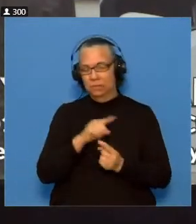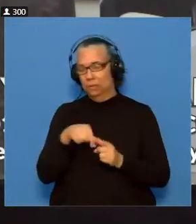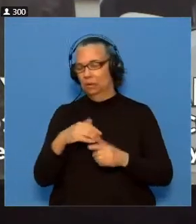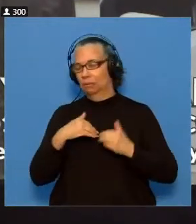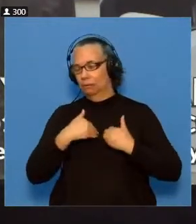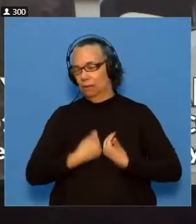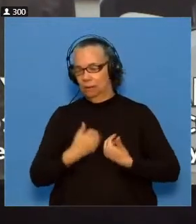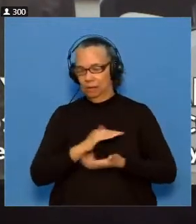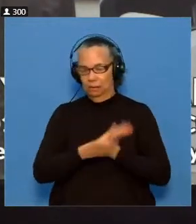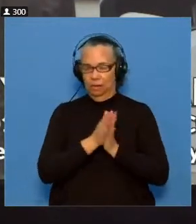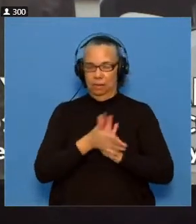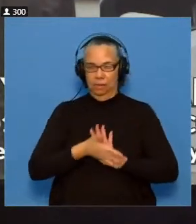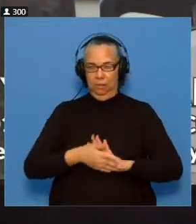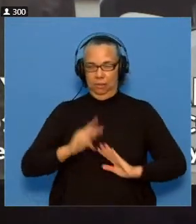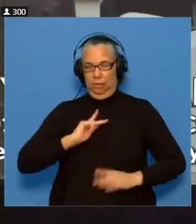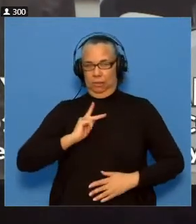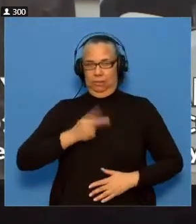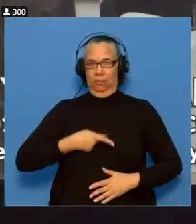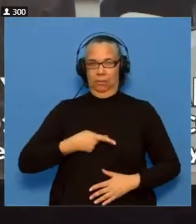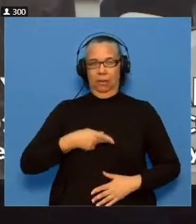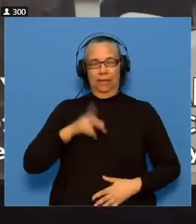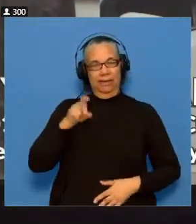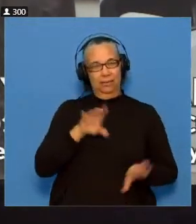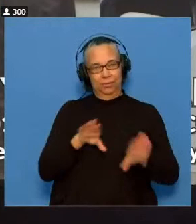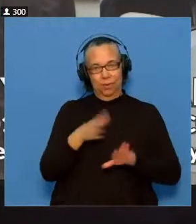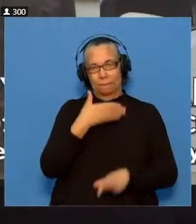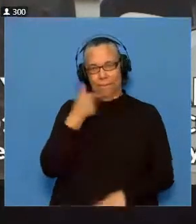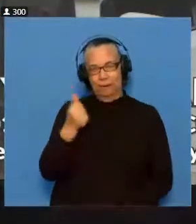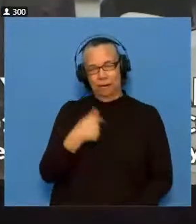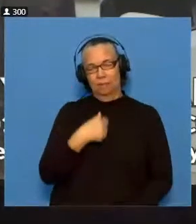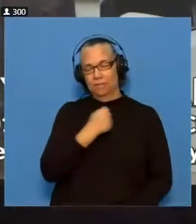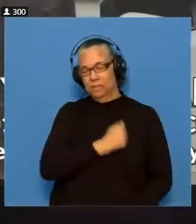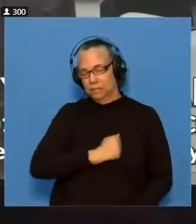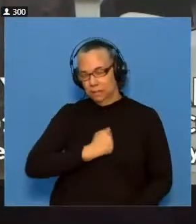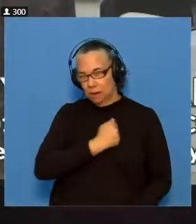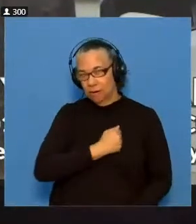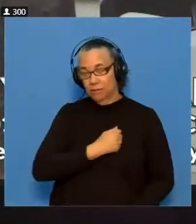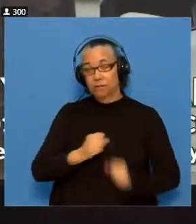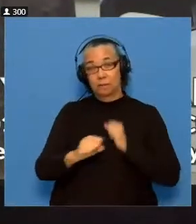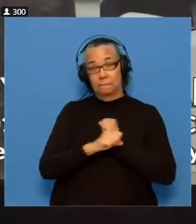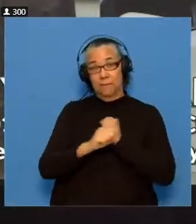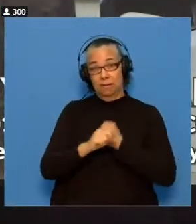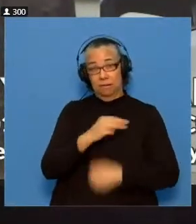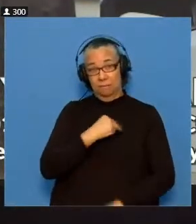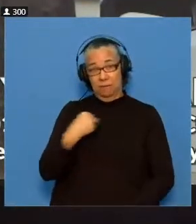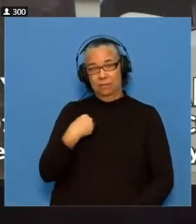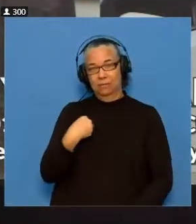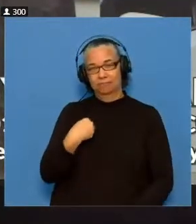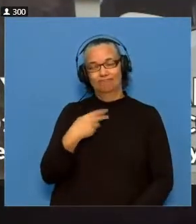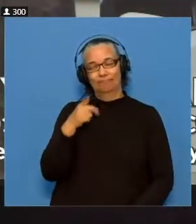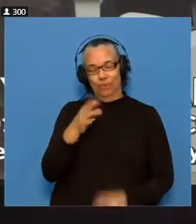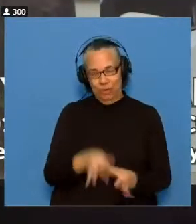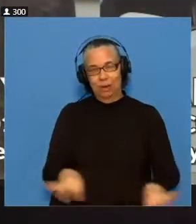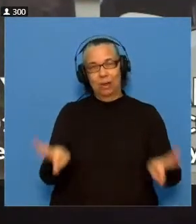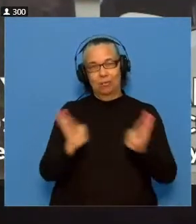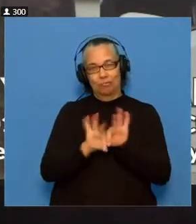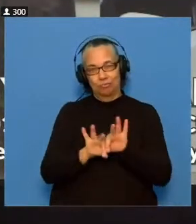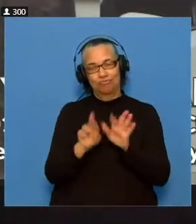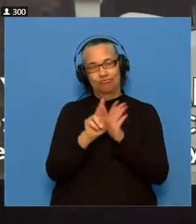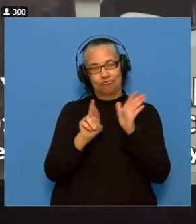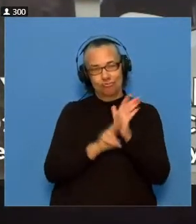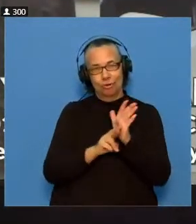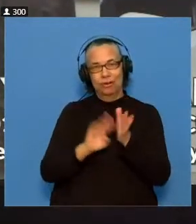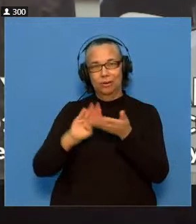you get irritable, and I need to do a better job to not do that. So I apologize to the media because you play a valuable role inside of our